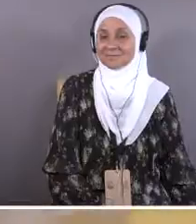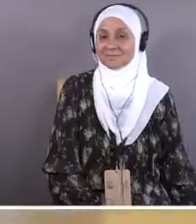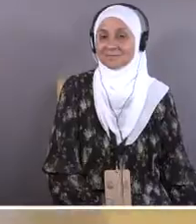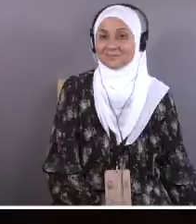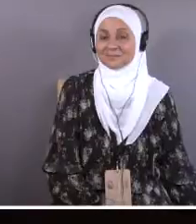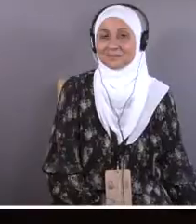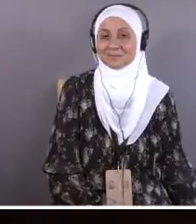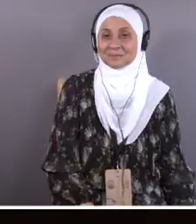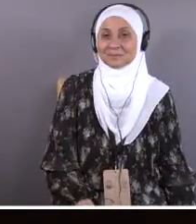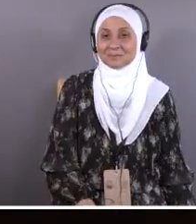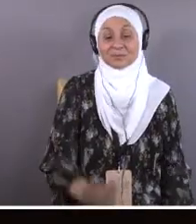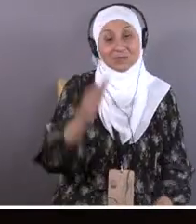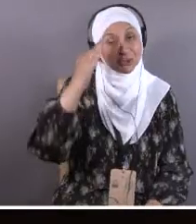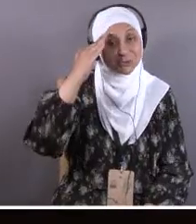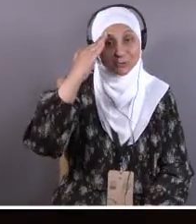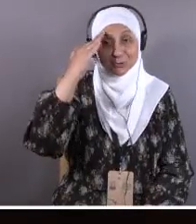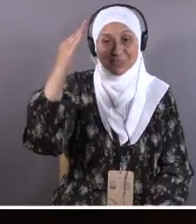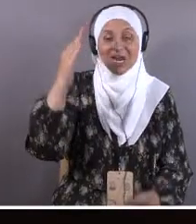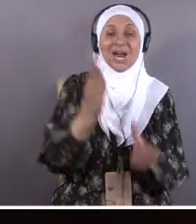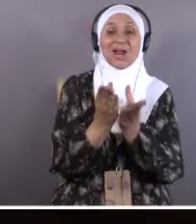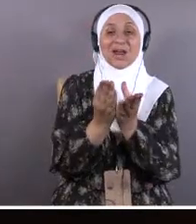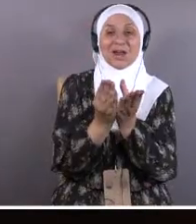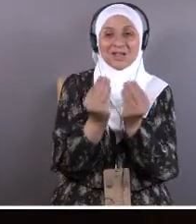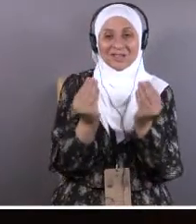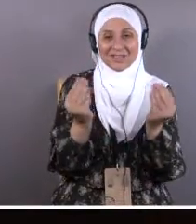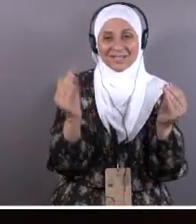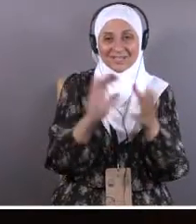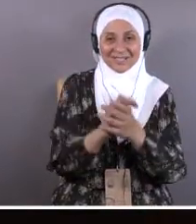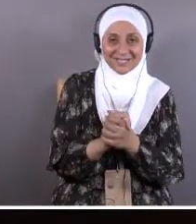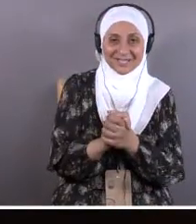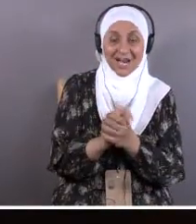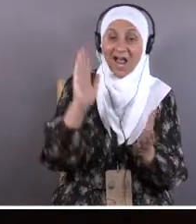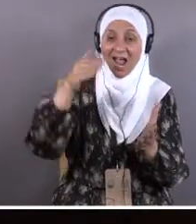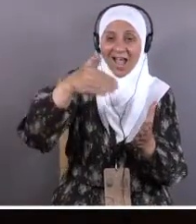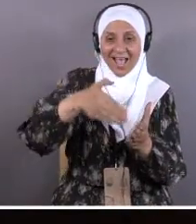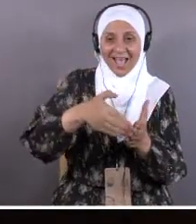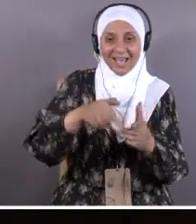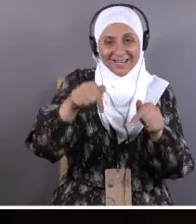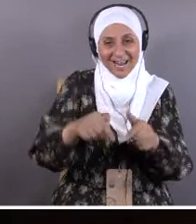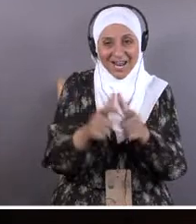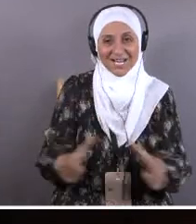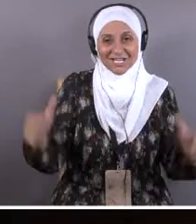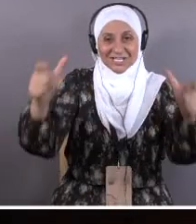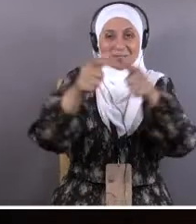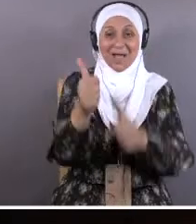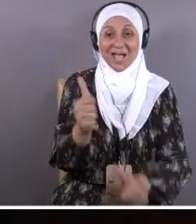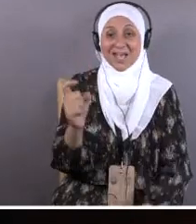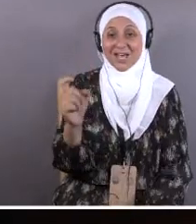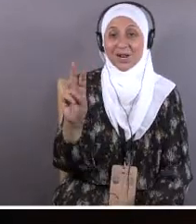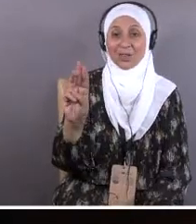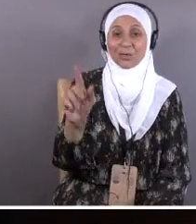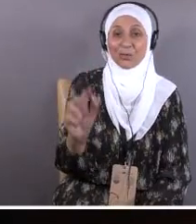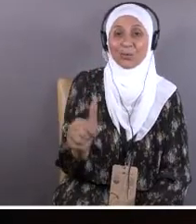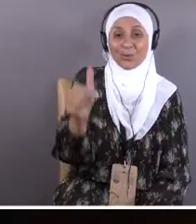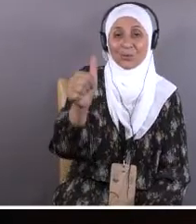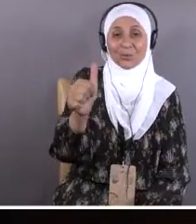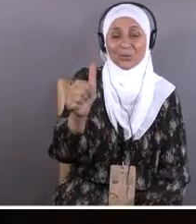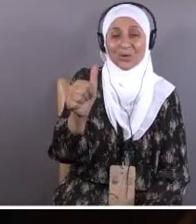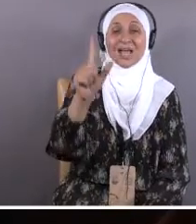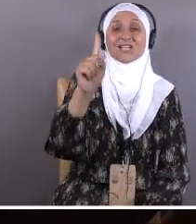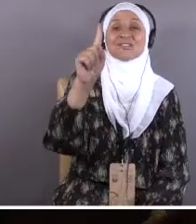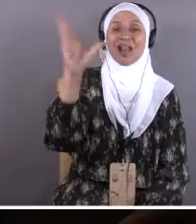Thank you all very much. That brings the EARTHNA Summit to a close. Thank you for attending. It's been a real honor. Have an excellent afternoon here in Doha. Thank you for your time.